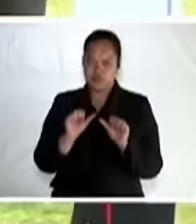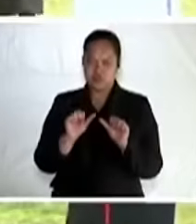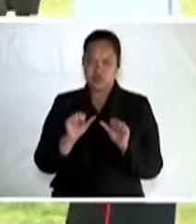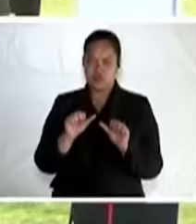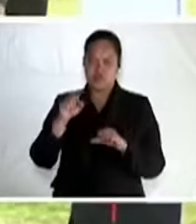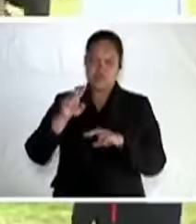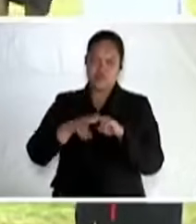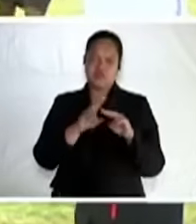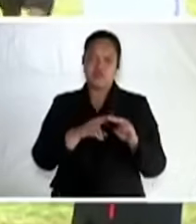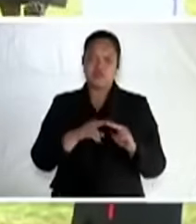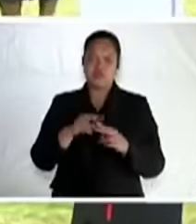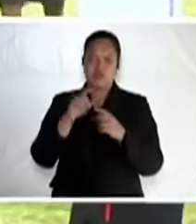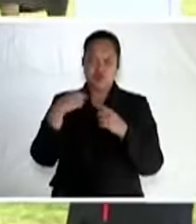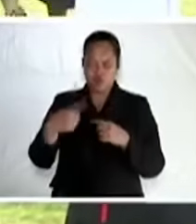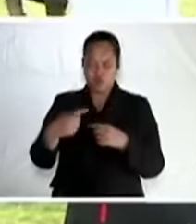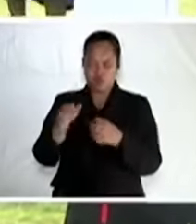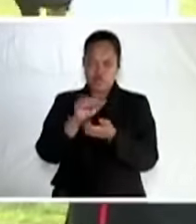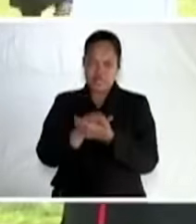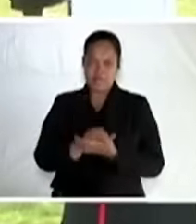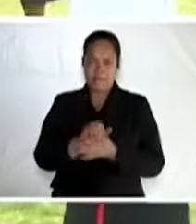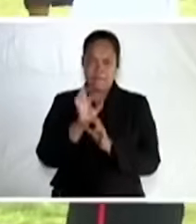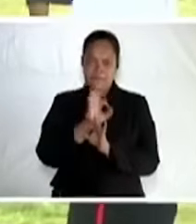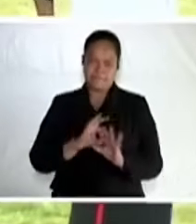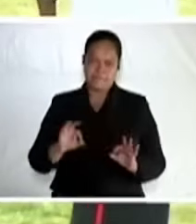security and to keep the peace in the country.